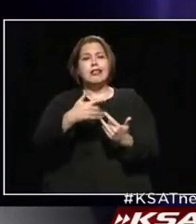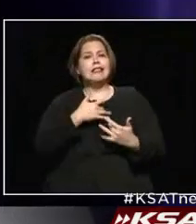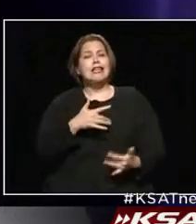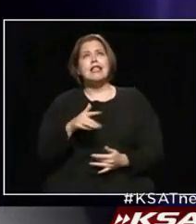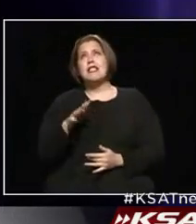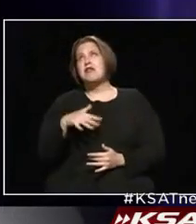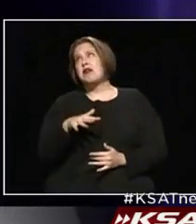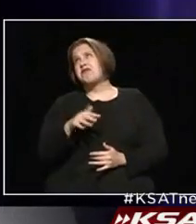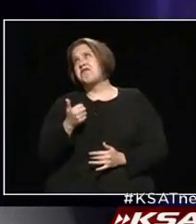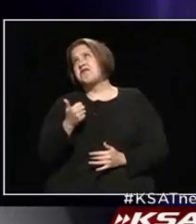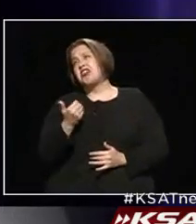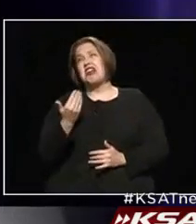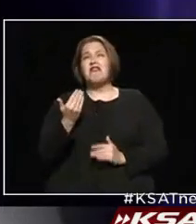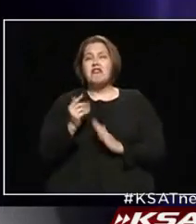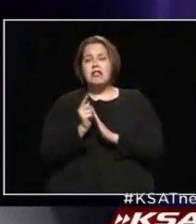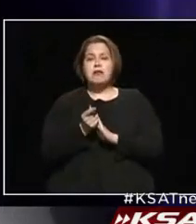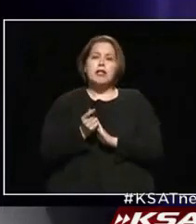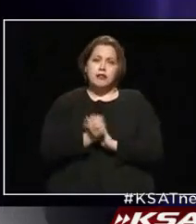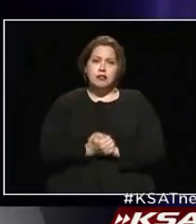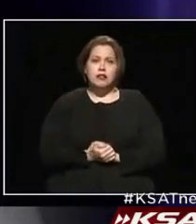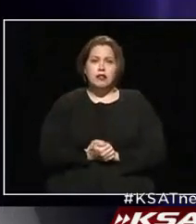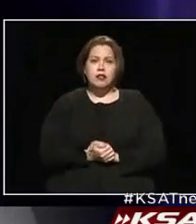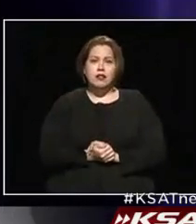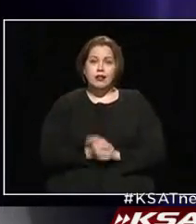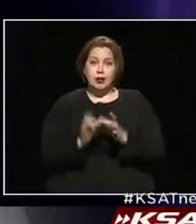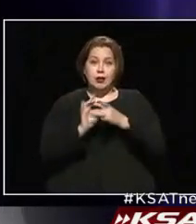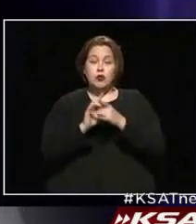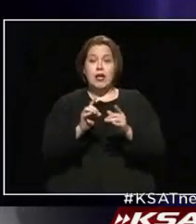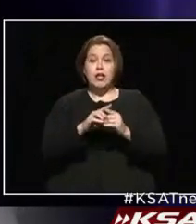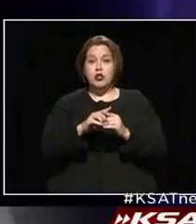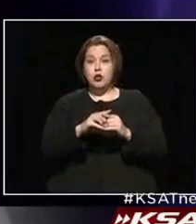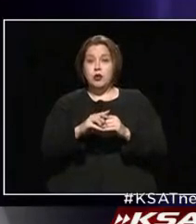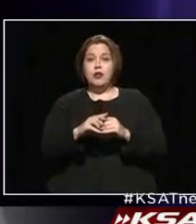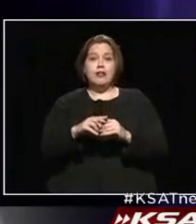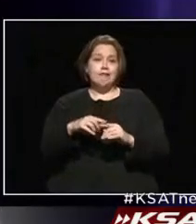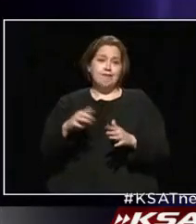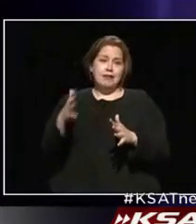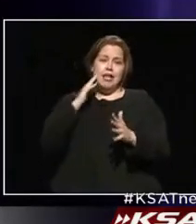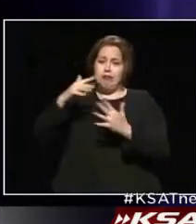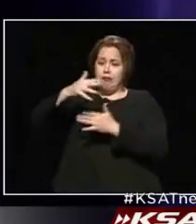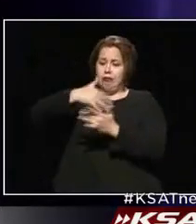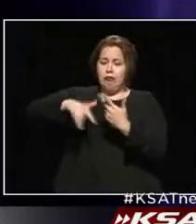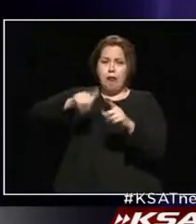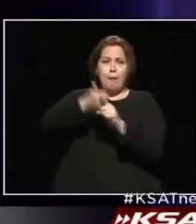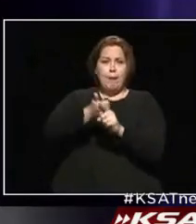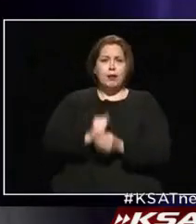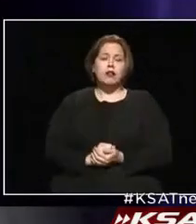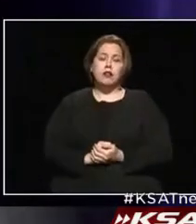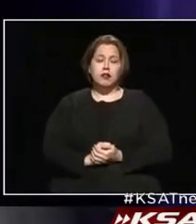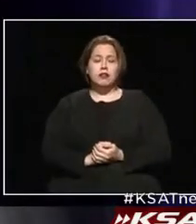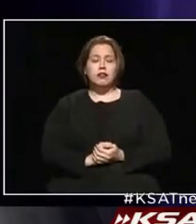about 10 to 15 minutes in terms of it spreading to you. How much of a crowd